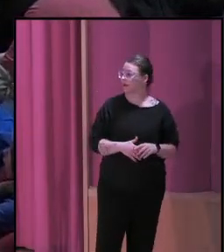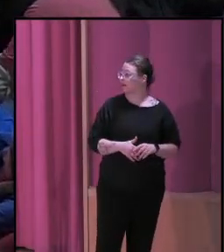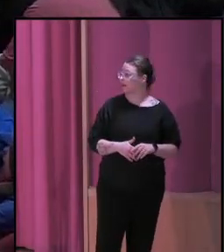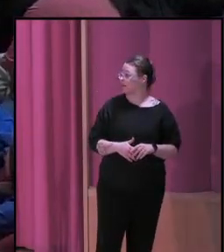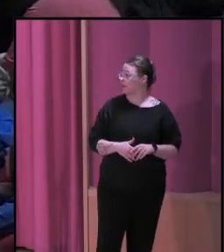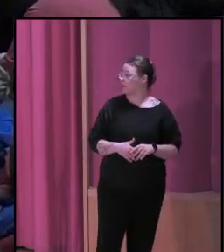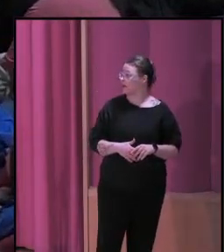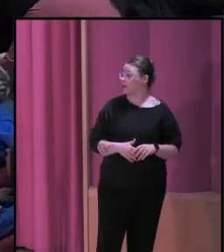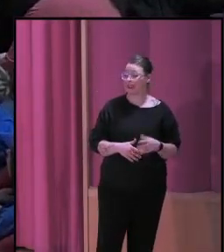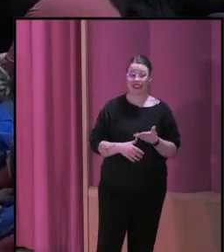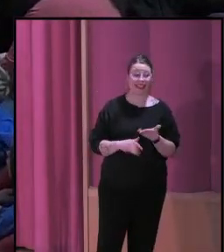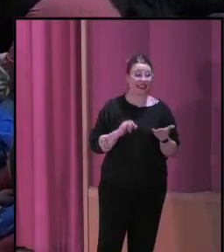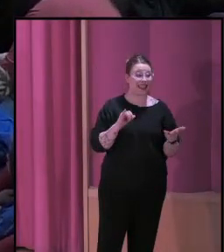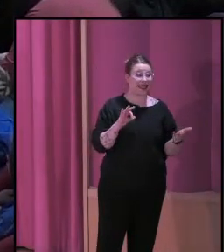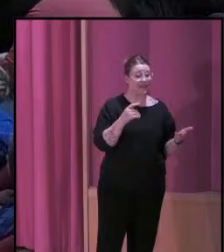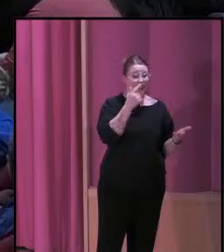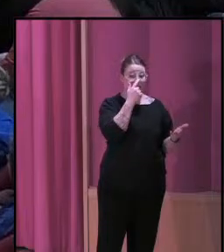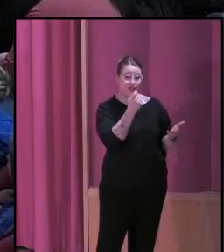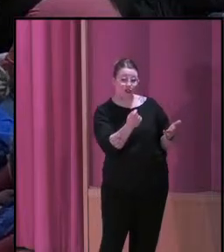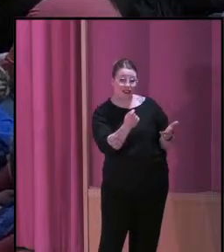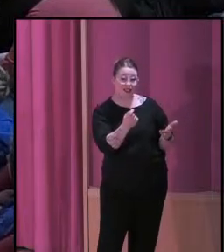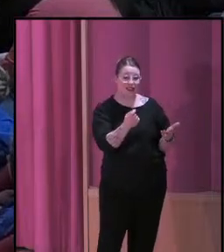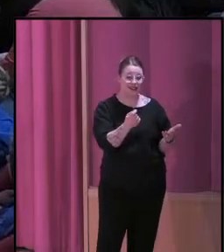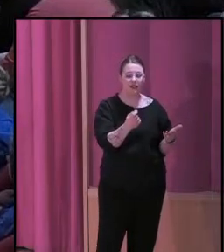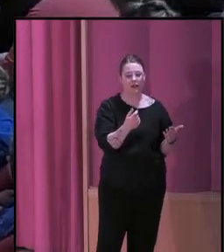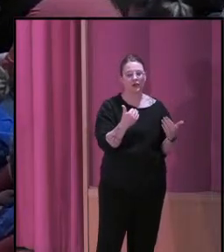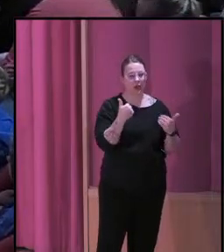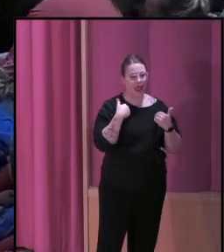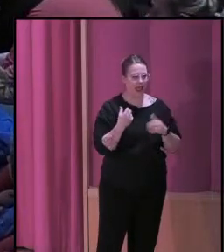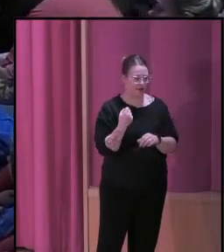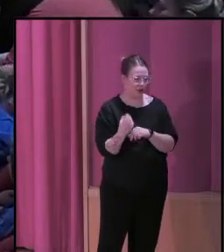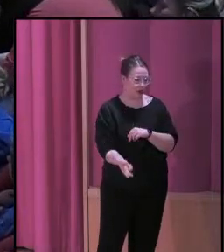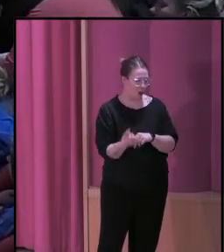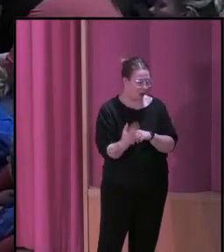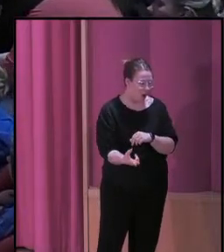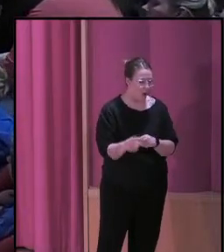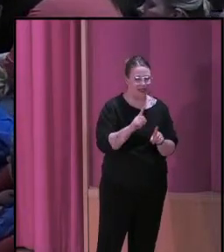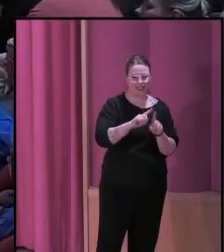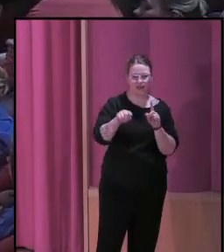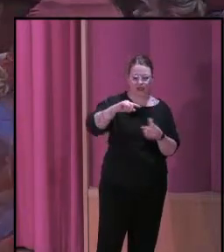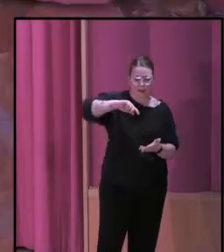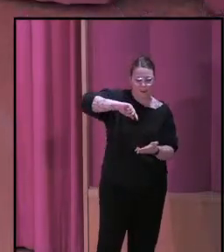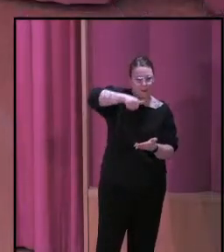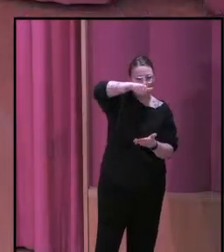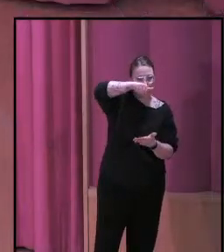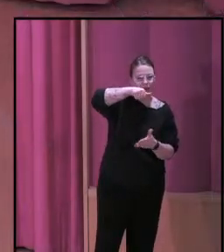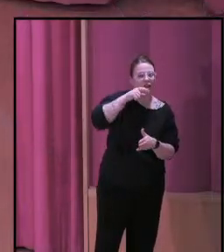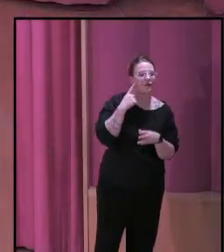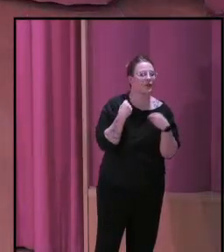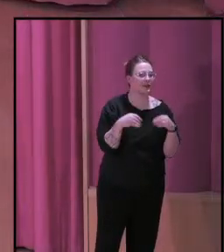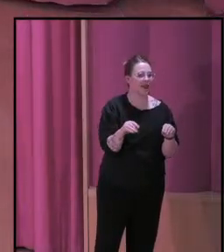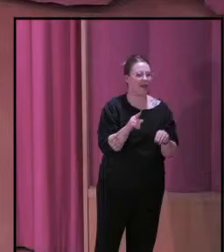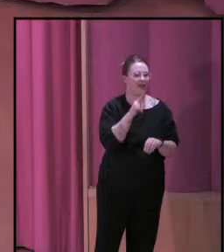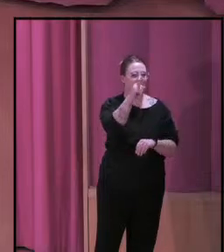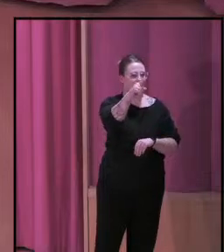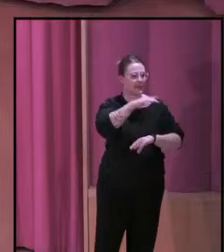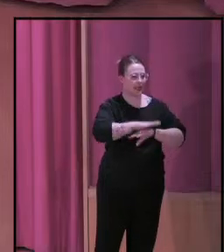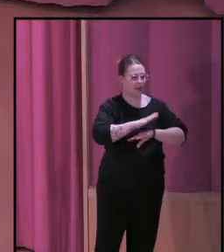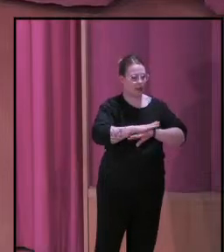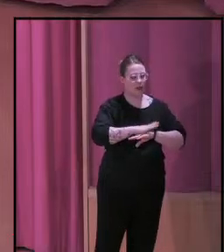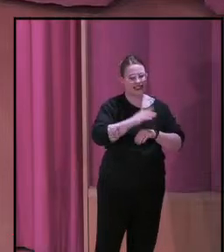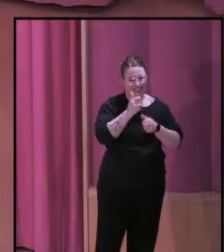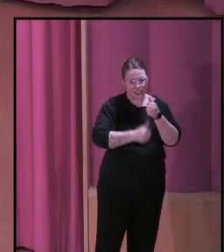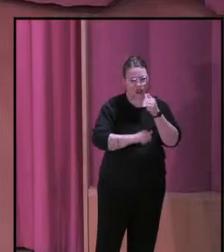If anyone's interested in taking a piece of the show home with you, I will have yo-yos and spin tops for sale in the rack. I've got they're